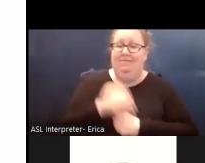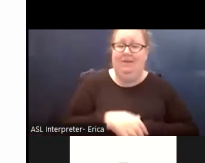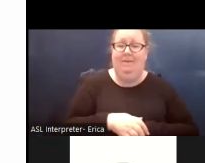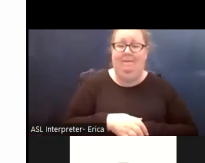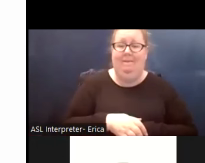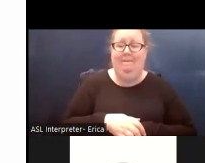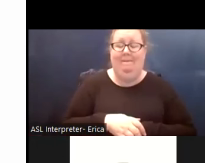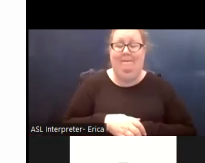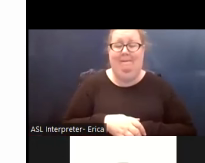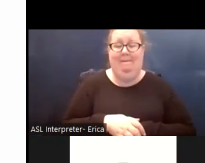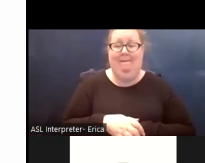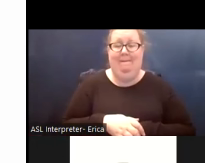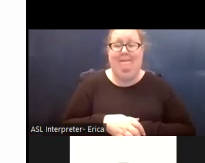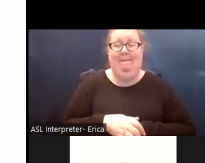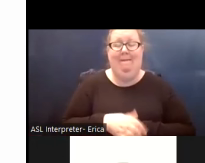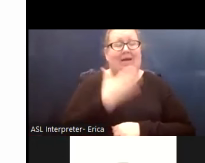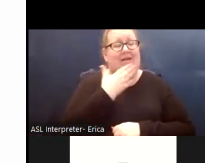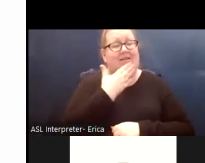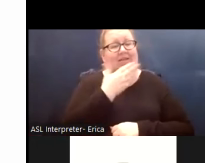Hey, everyone. Thanks, Kevin.